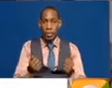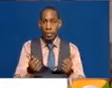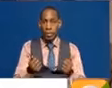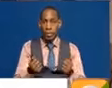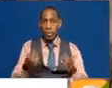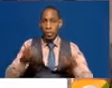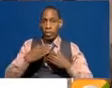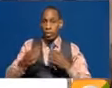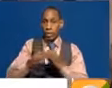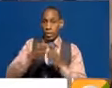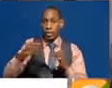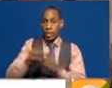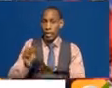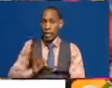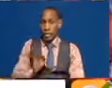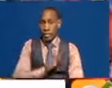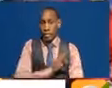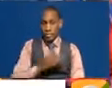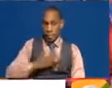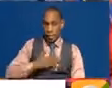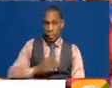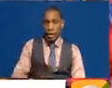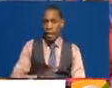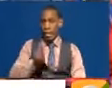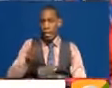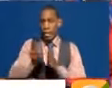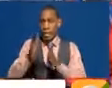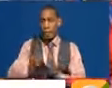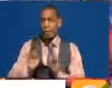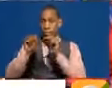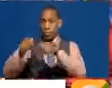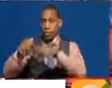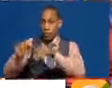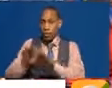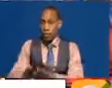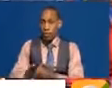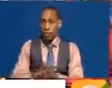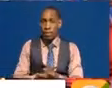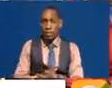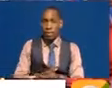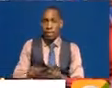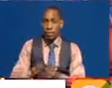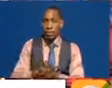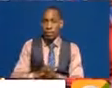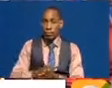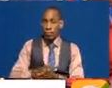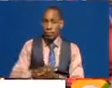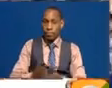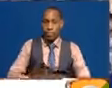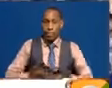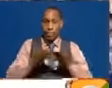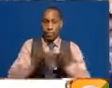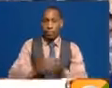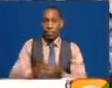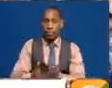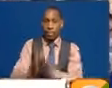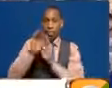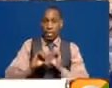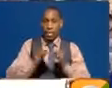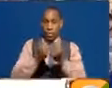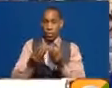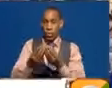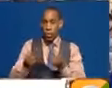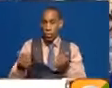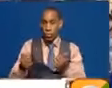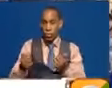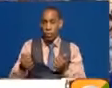mysterious murders of our staff. Some of the leaders who attended the burial adding their voices to the security agencies to solve the